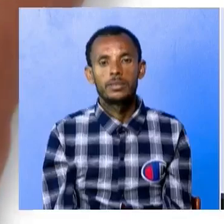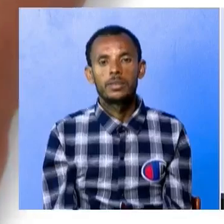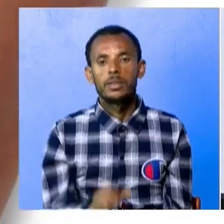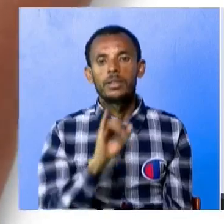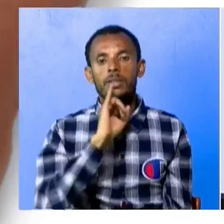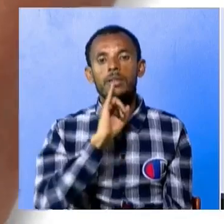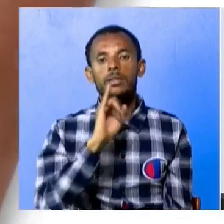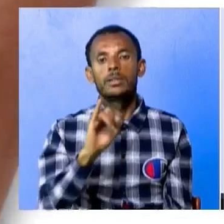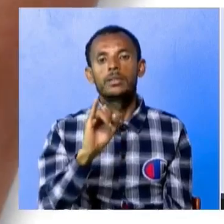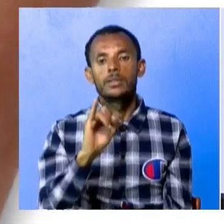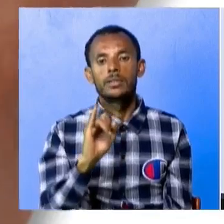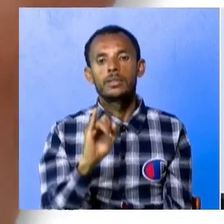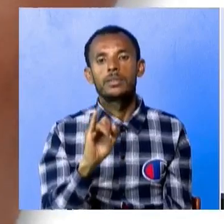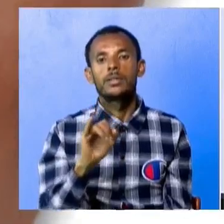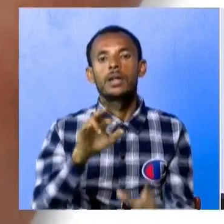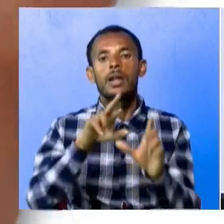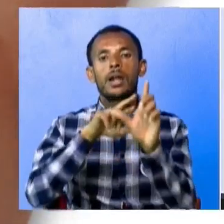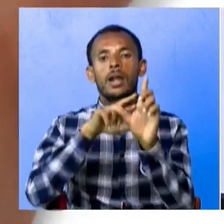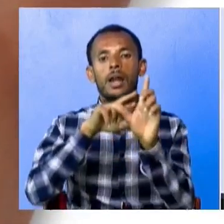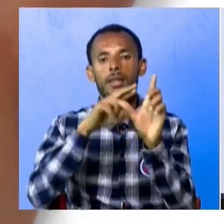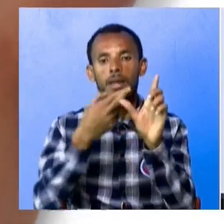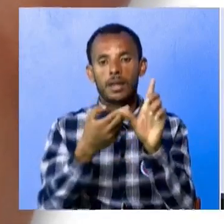is right angle.